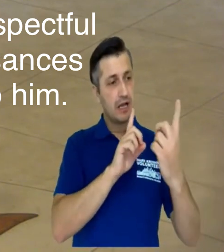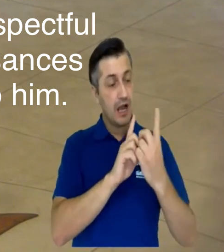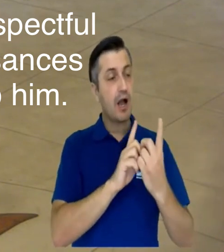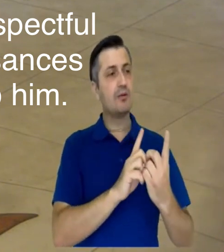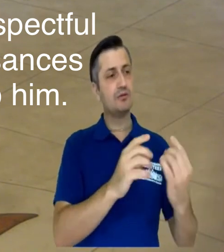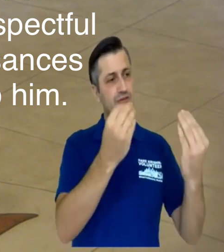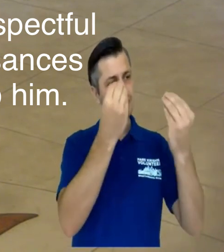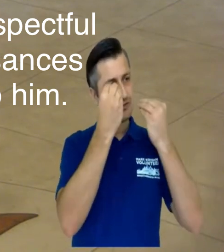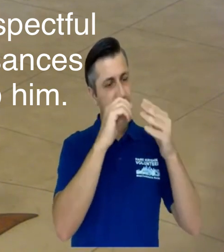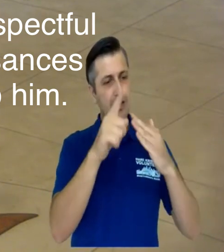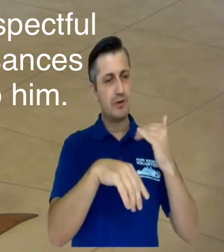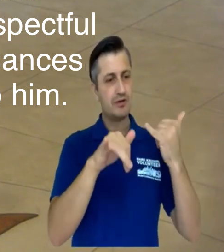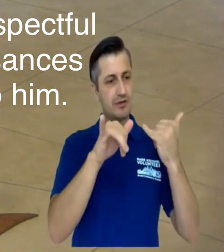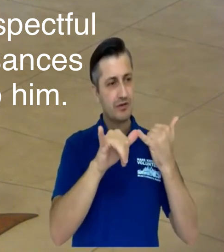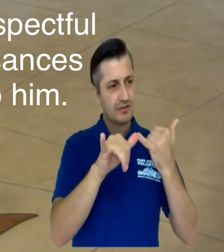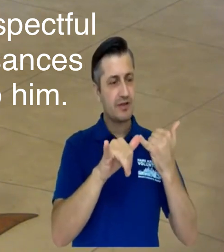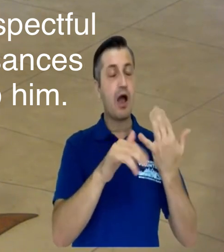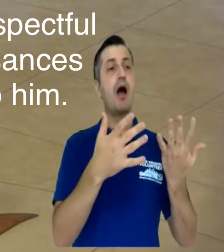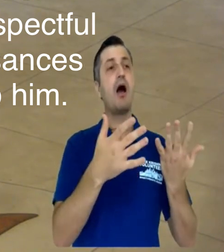Chakshuranmilitam Yena